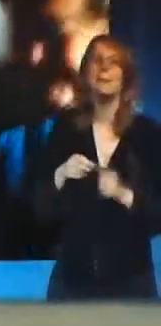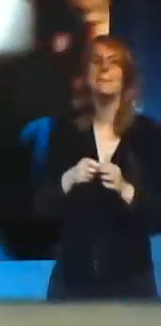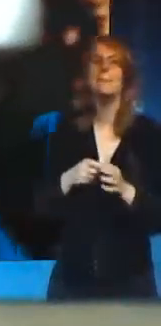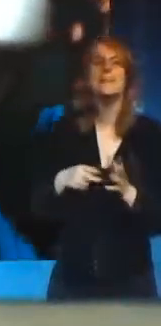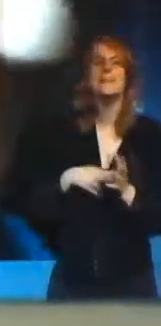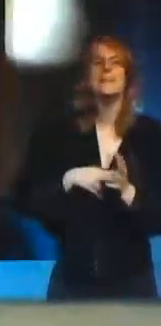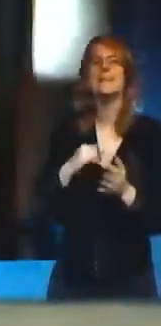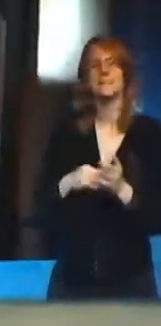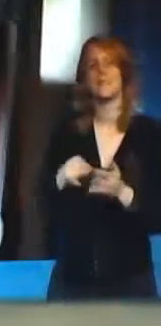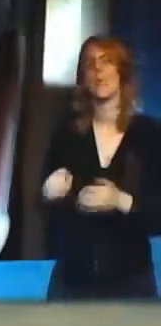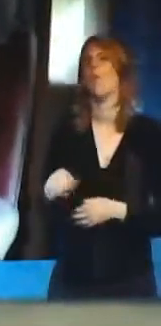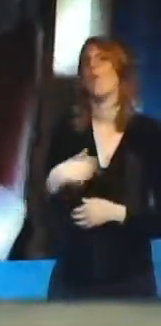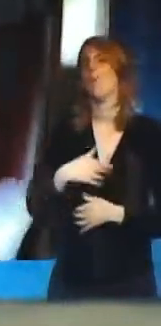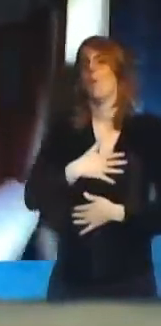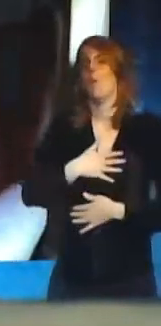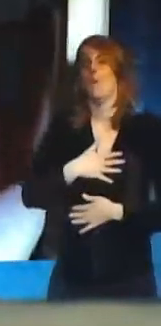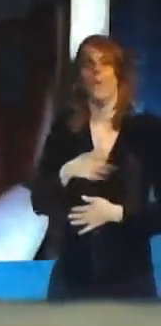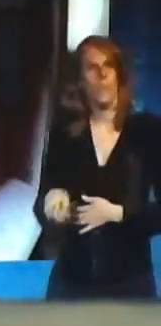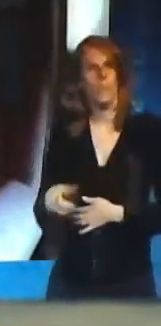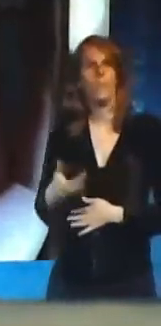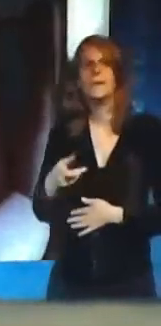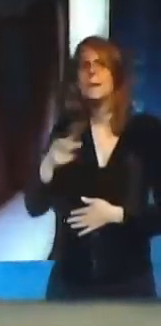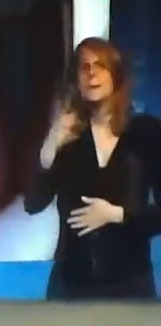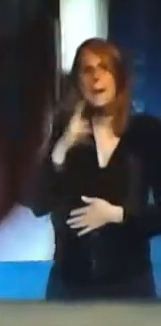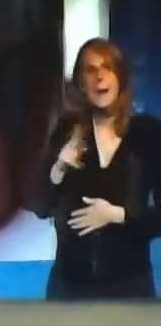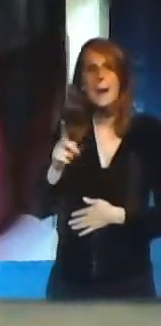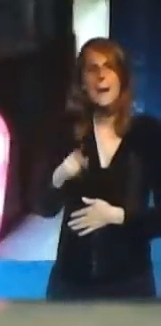didn't. You won't mind anybody. It's called Beans.